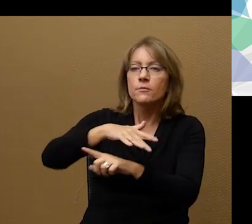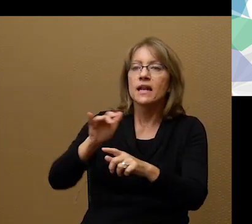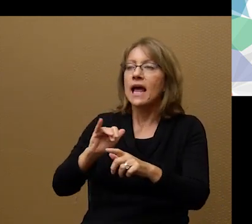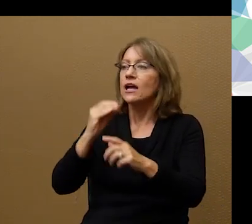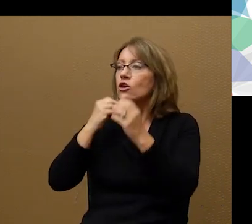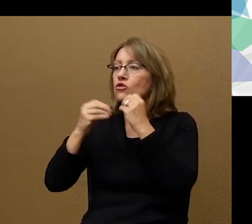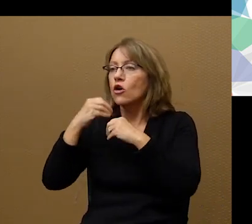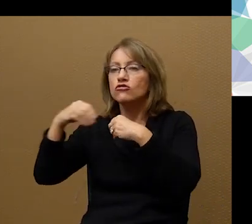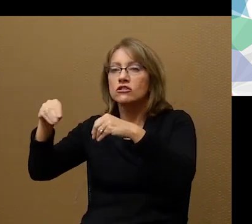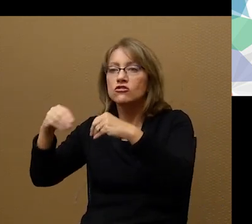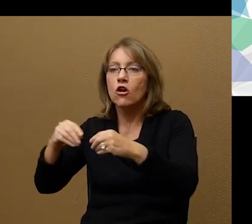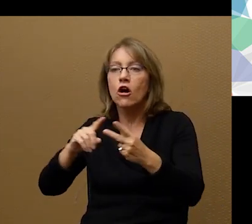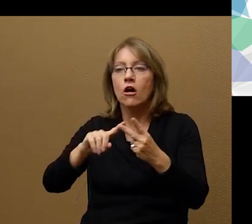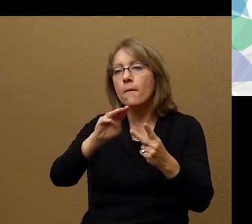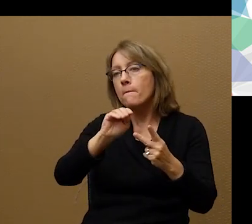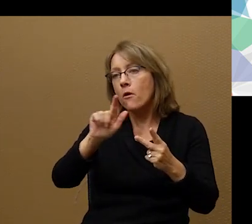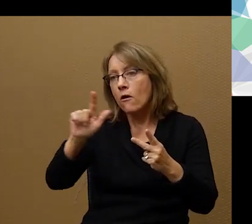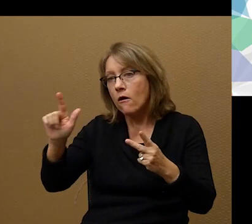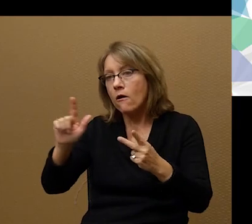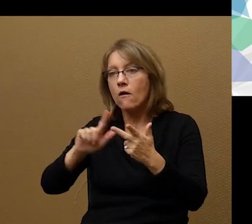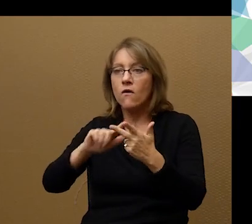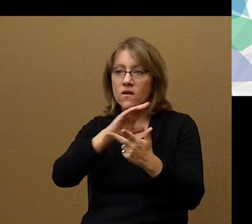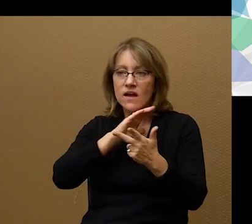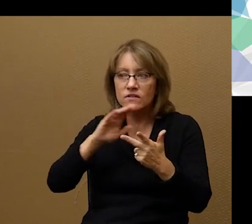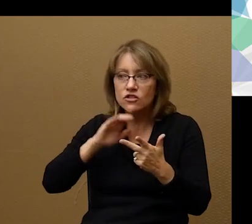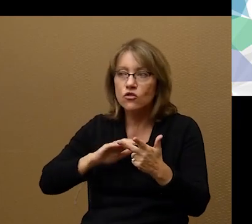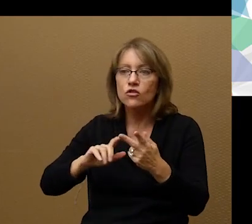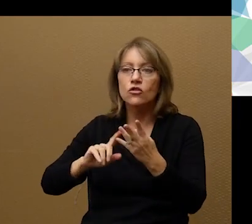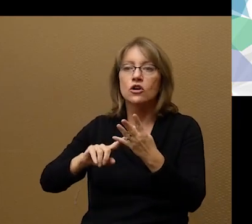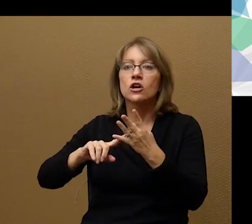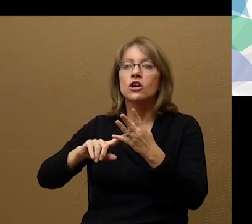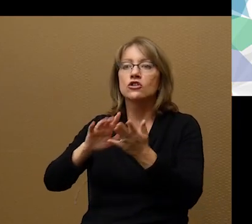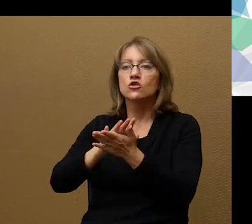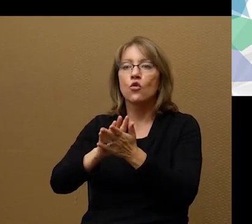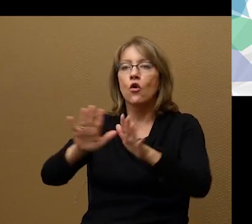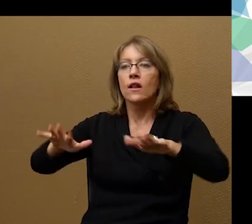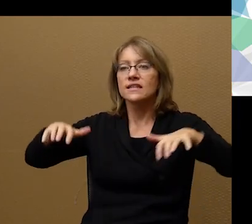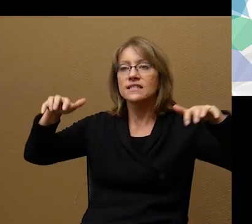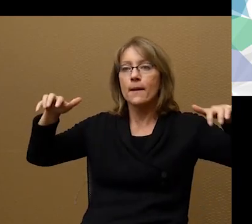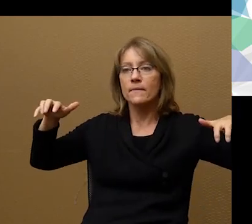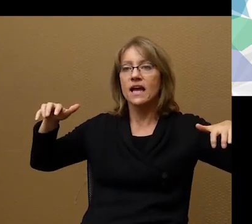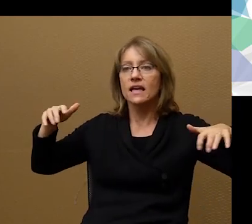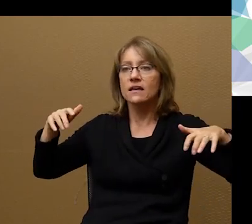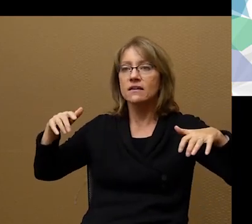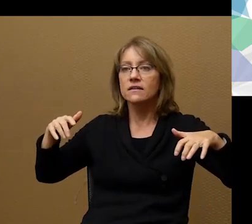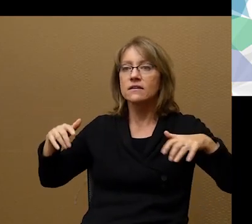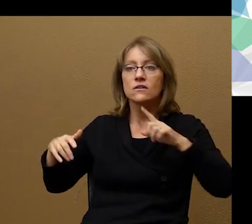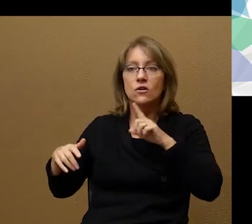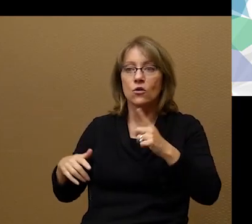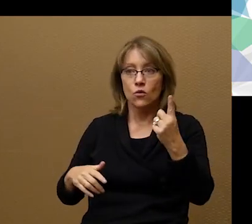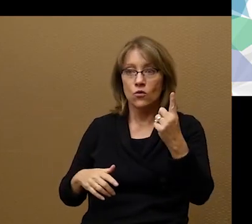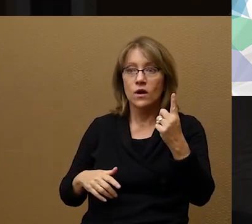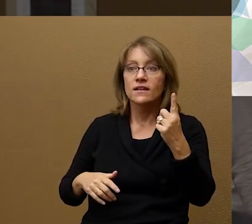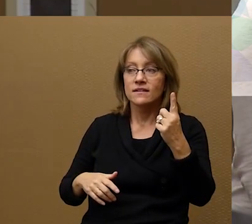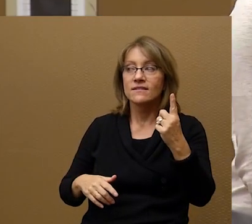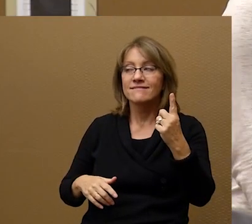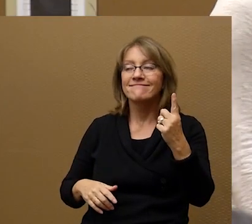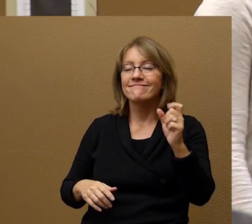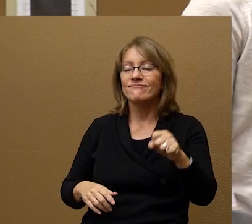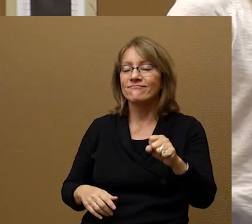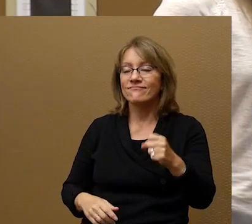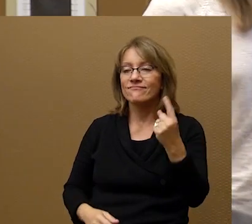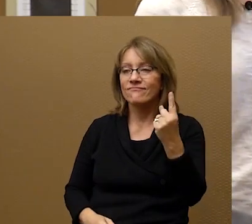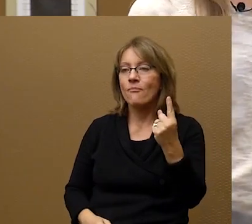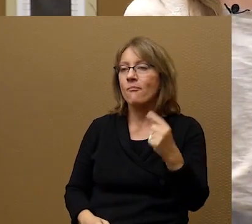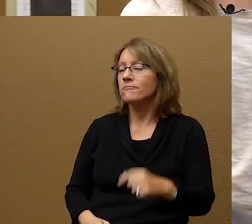store, mall, cafeteria, or school assembly. 1 is true, 2 is false. 1 is true. Yes,